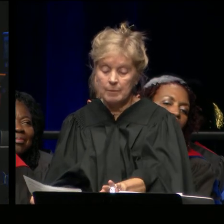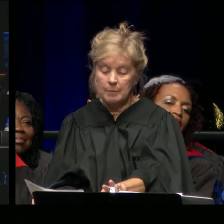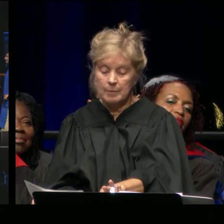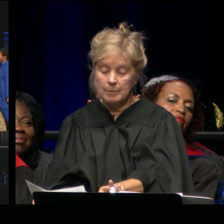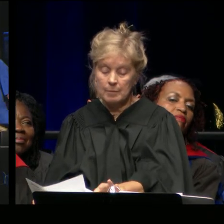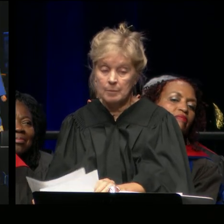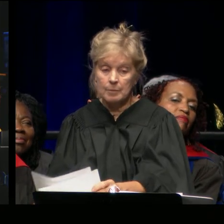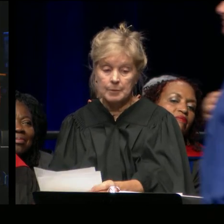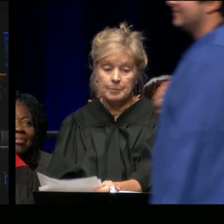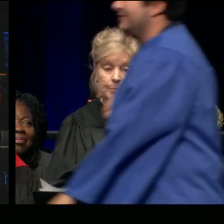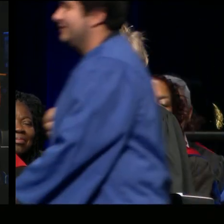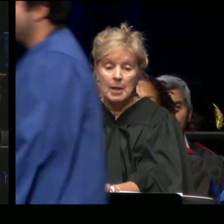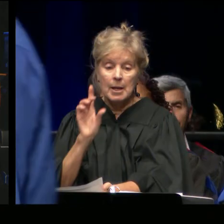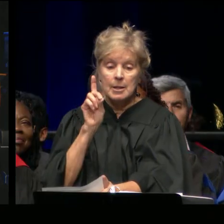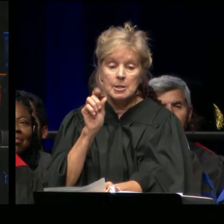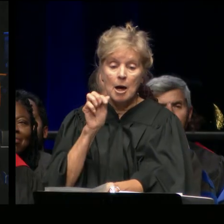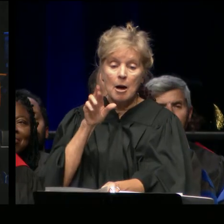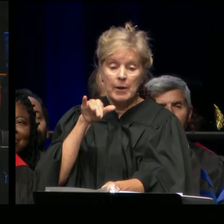Daria Amirshahi.